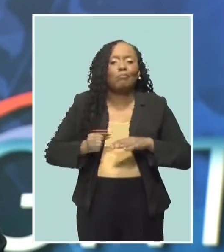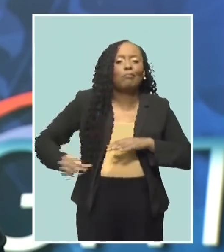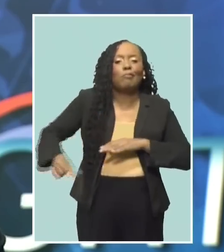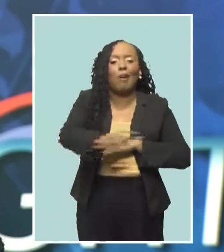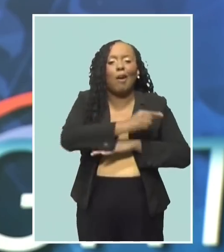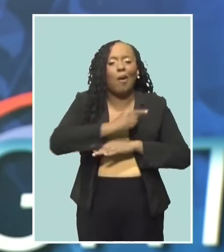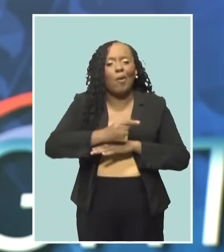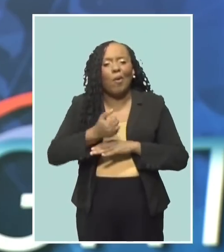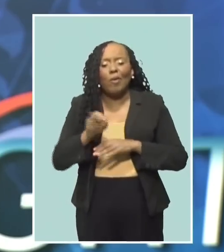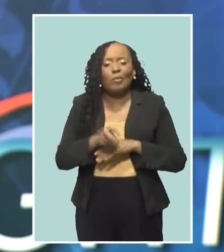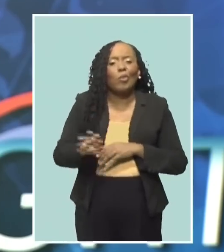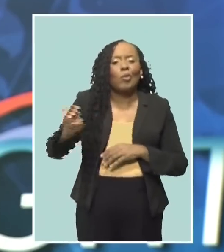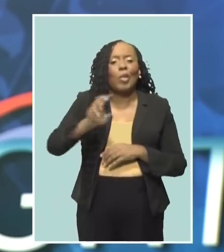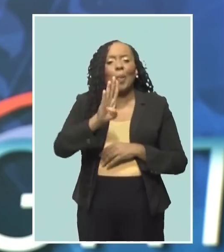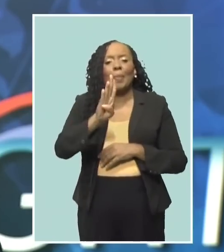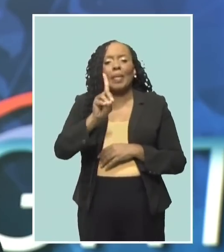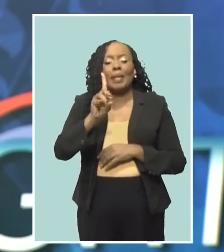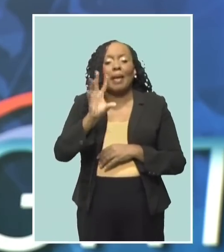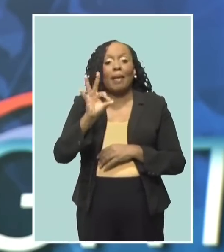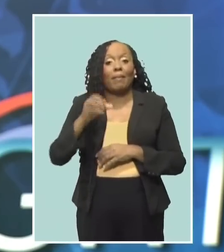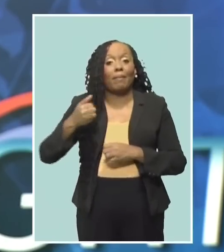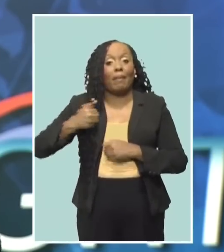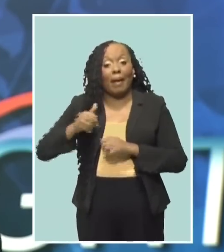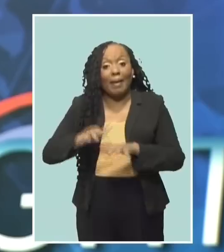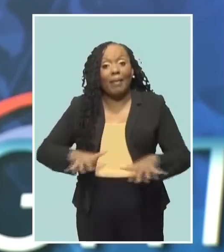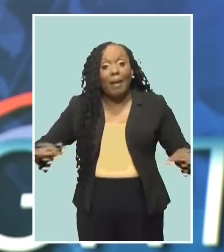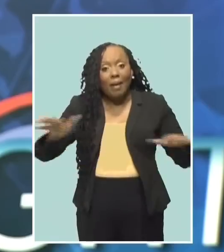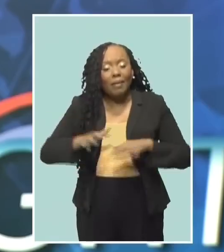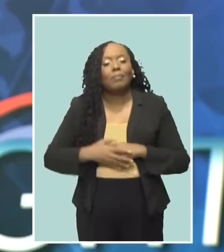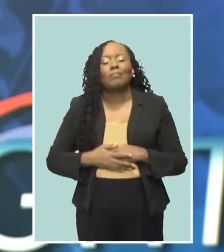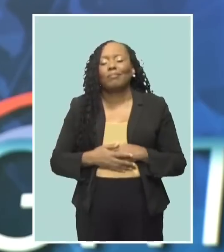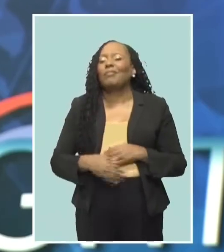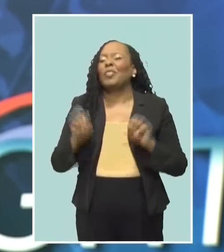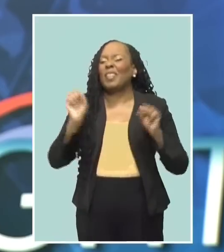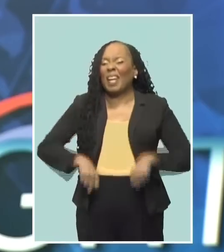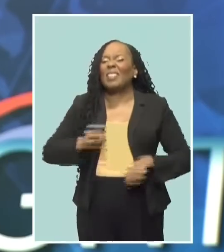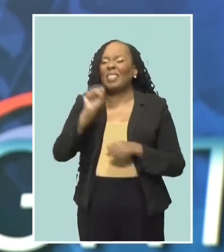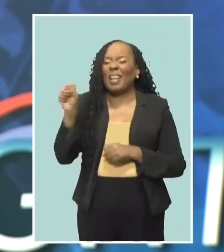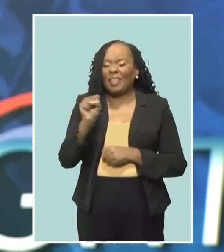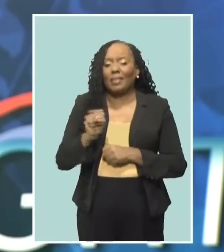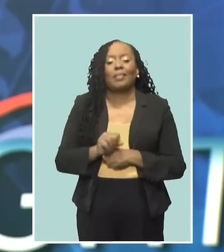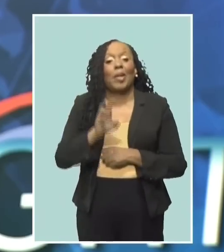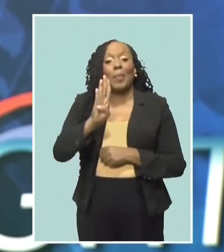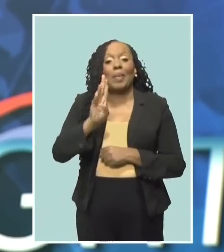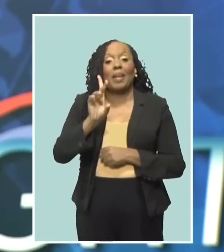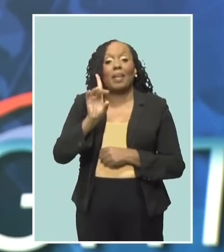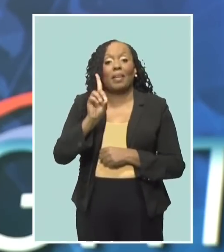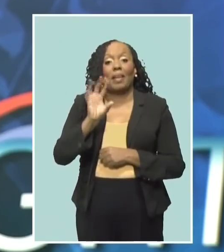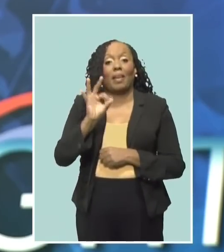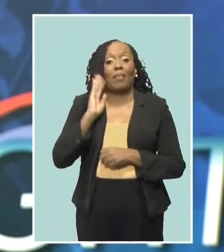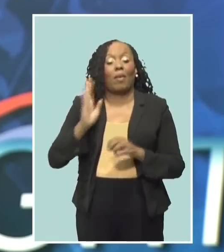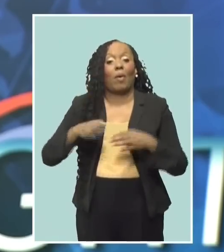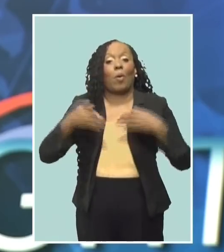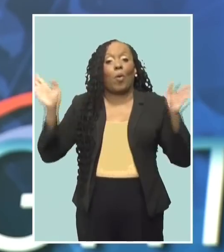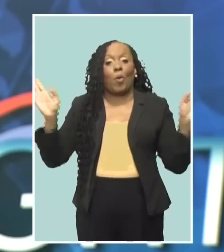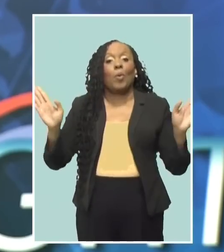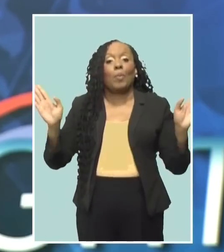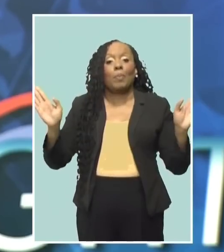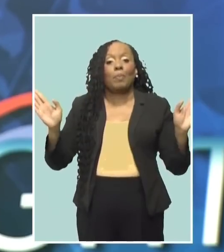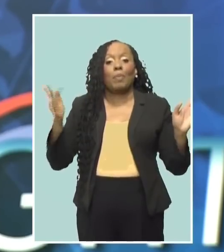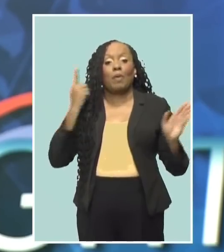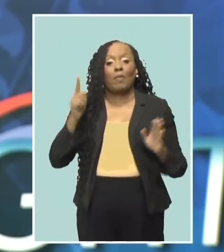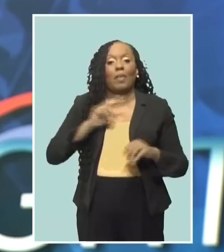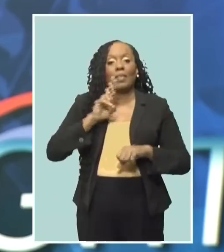Well, we'll get you that opportunity on Saturday. The BDF will be opening its doors to the public for a National Armory Tour